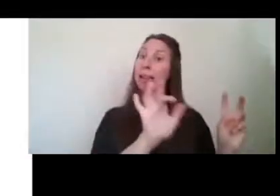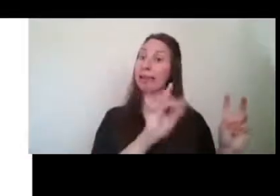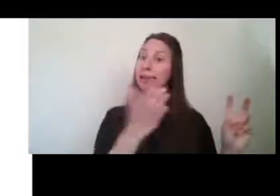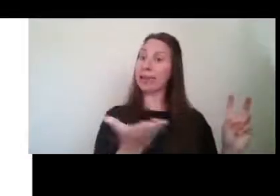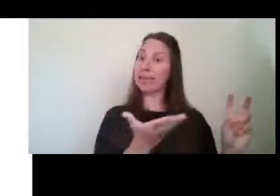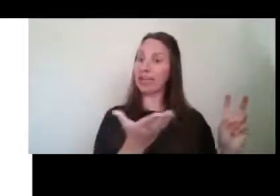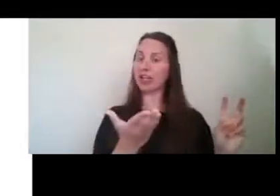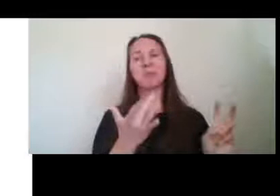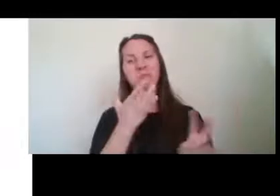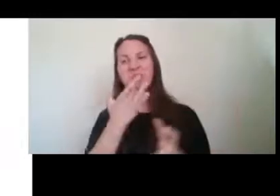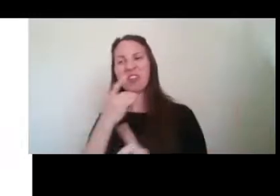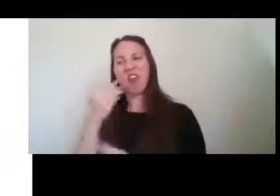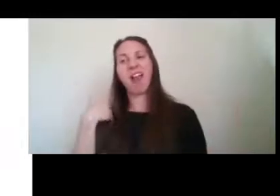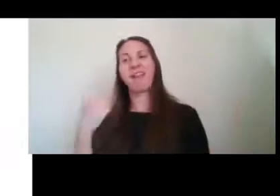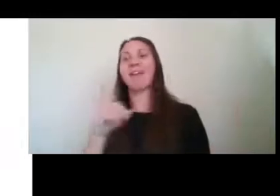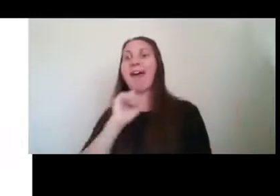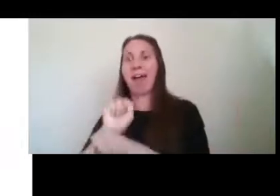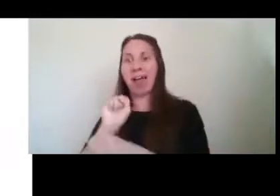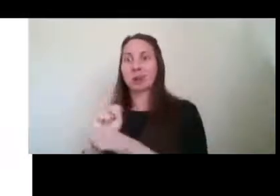The next slide, please.